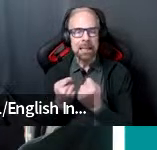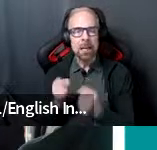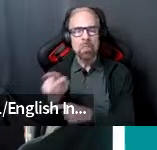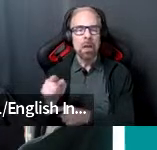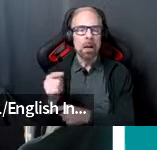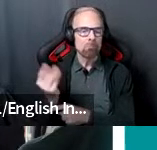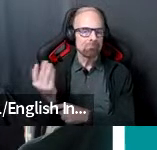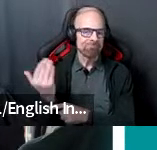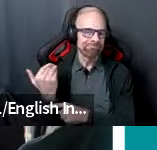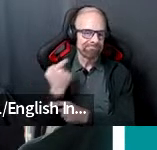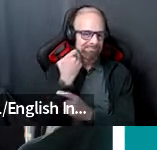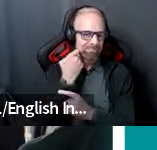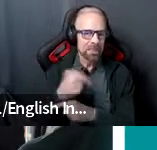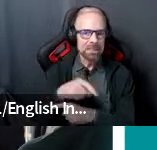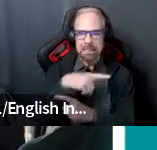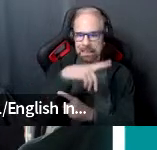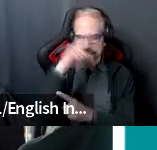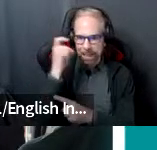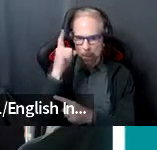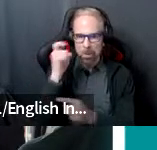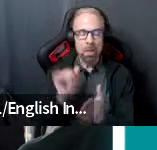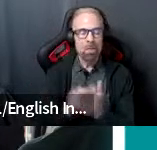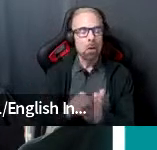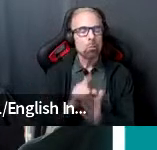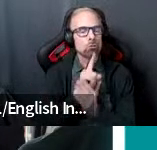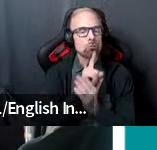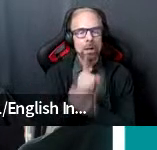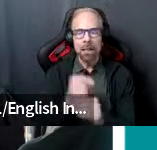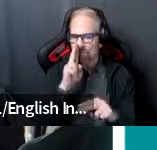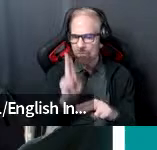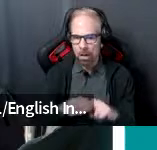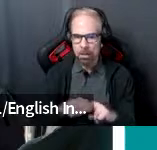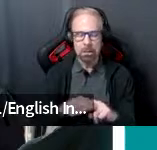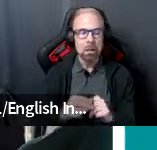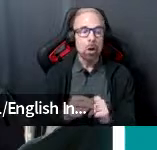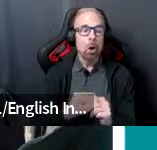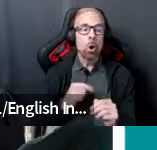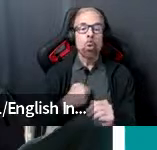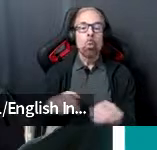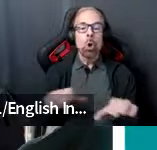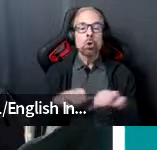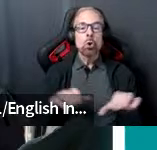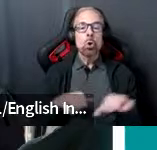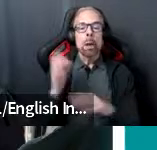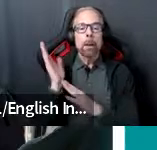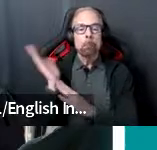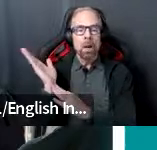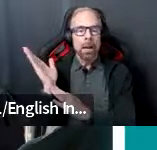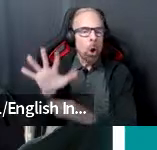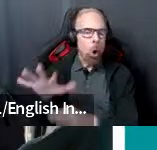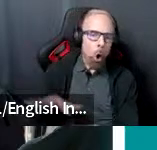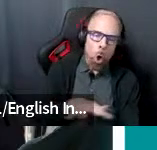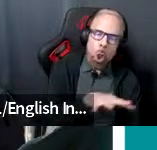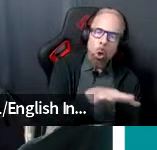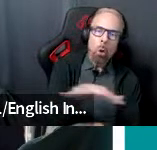summer, and it was fantastically fun. But we're doing presentations all over the